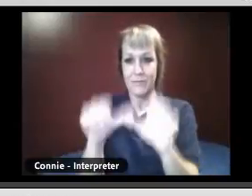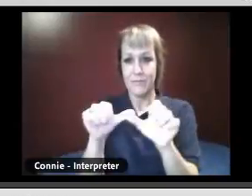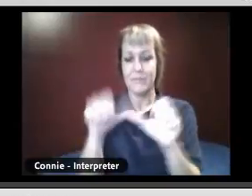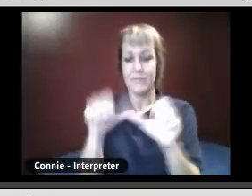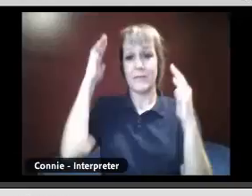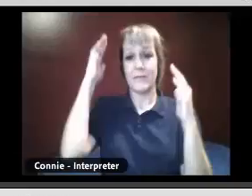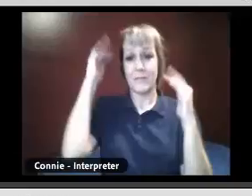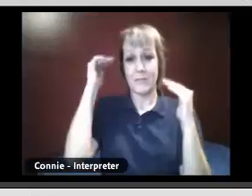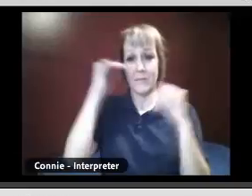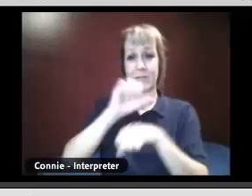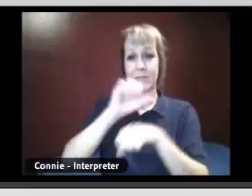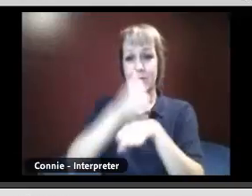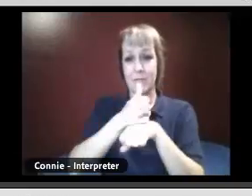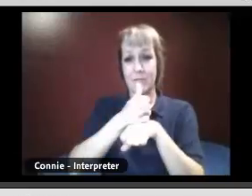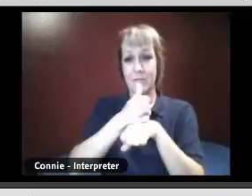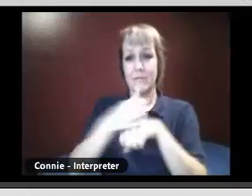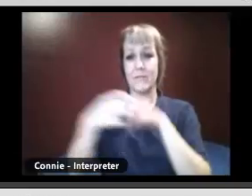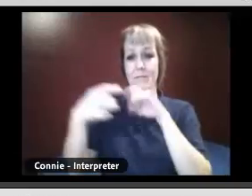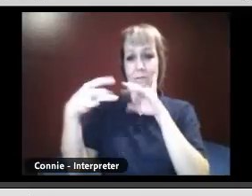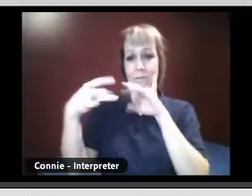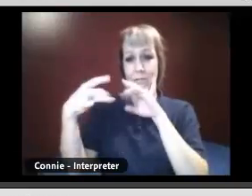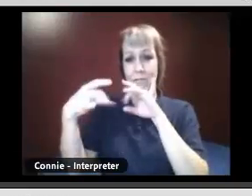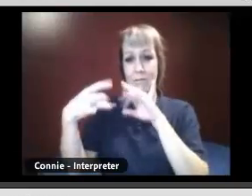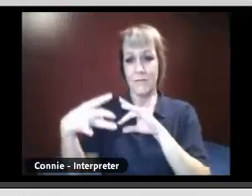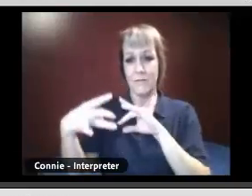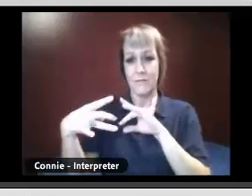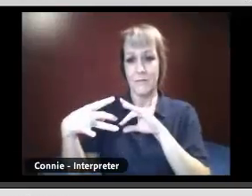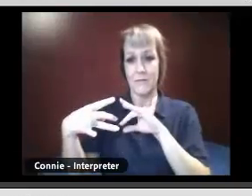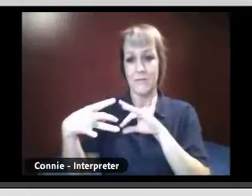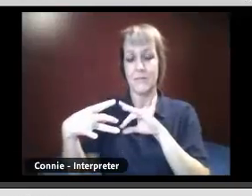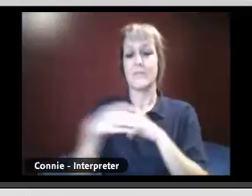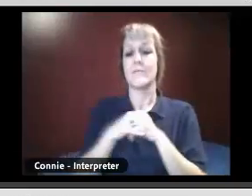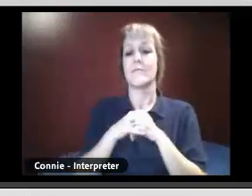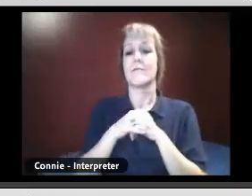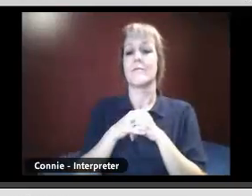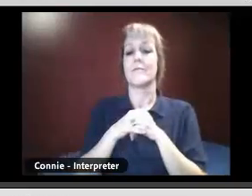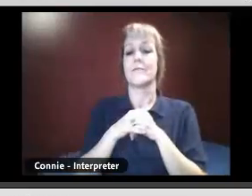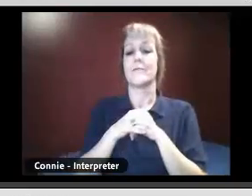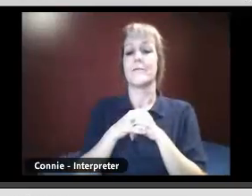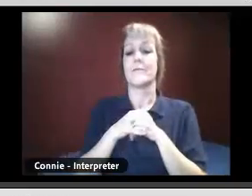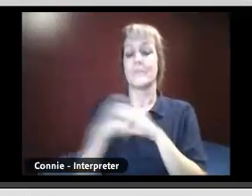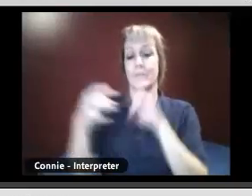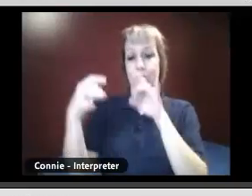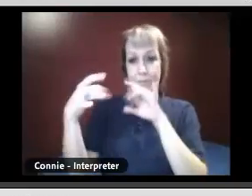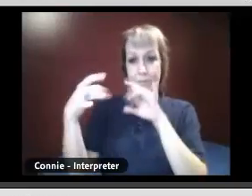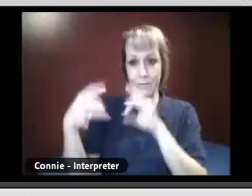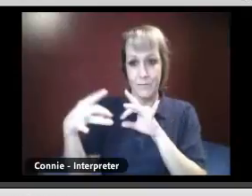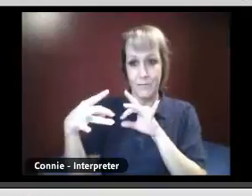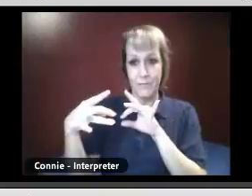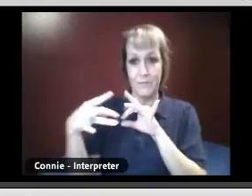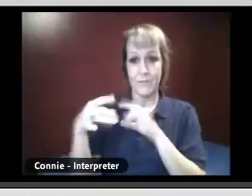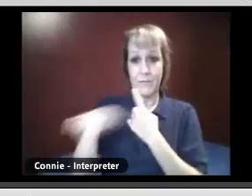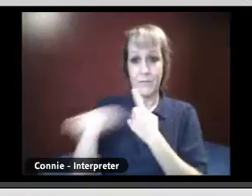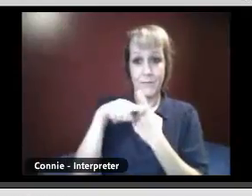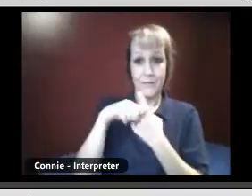set, feedback is given against them, and so the feedback, if it's positive